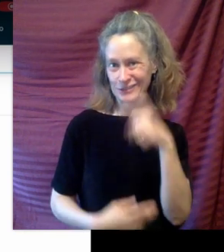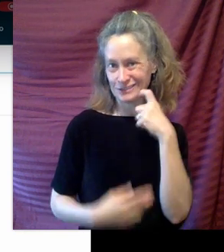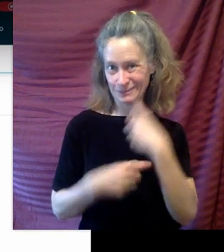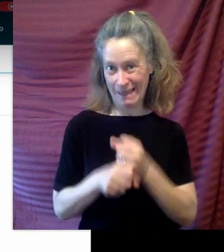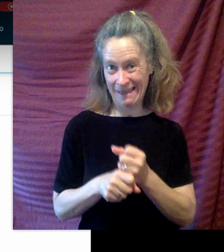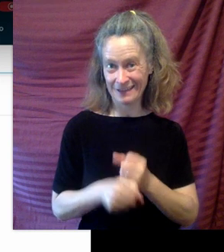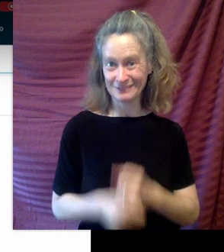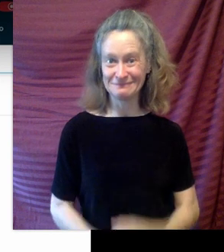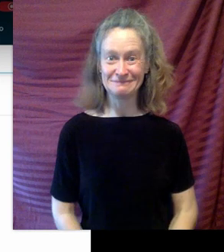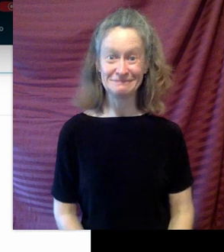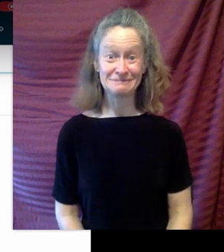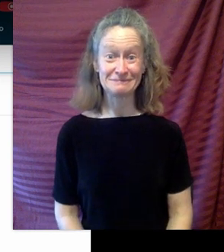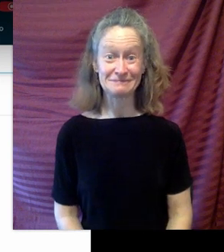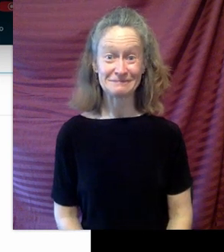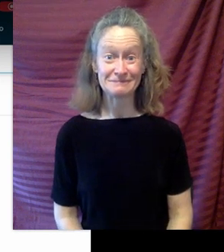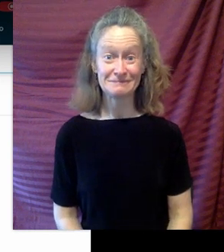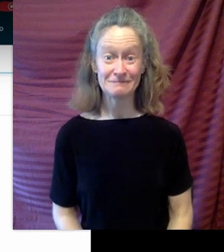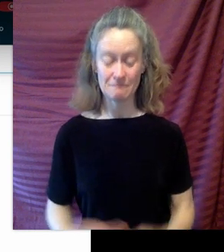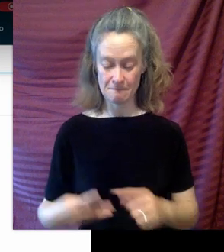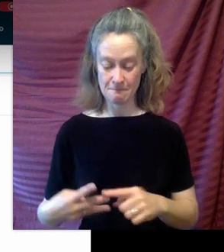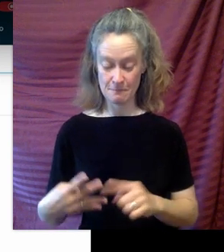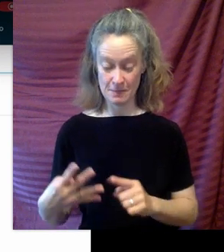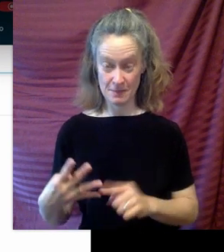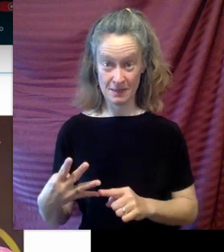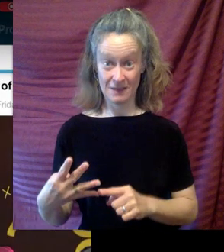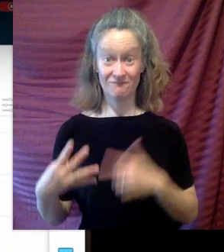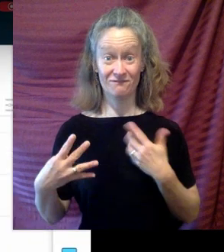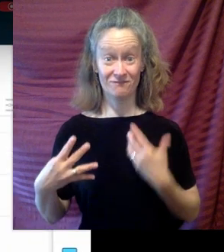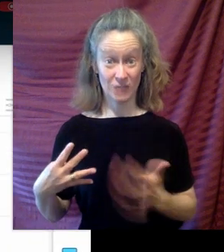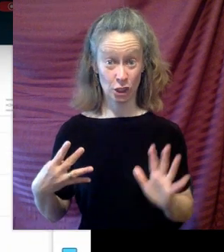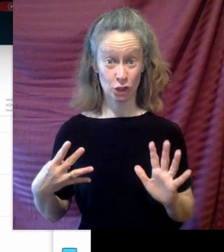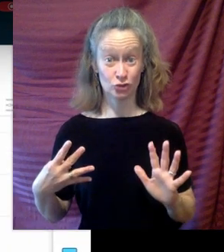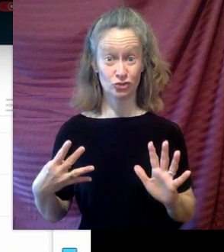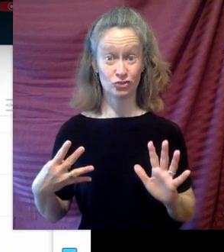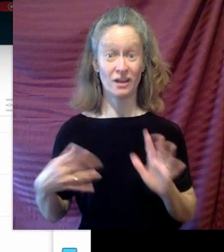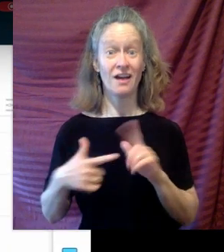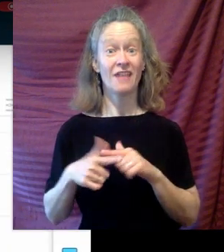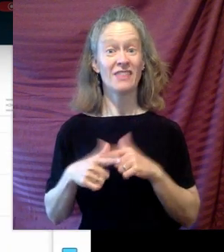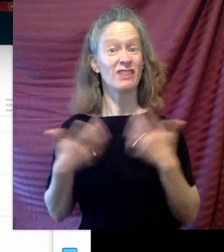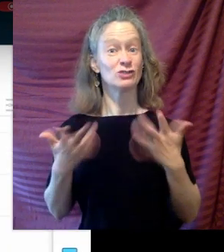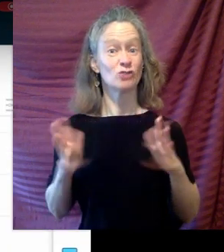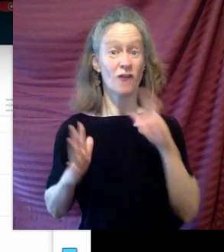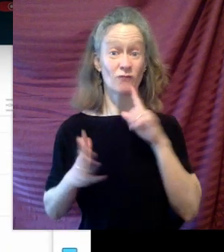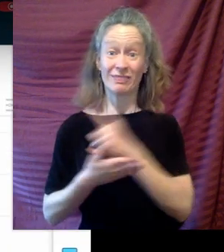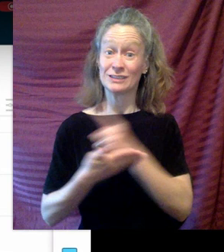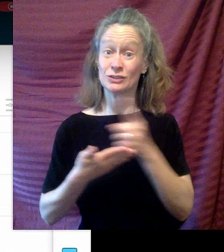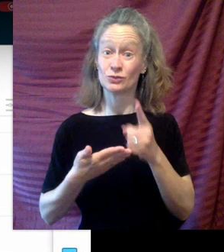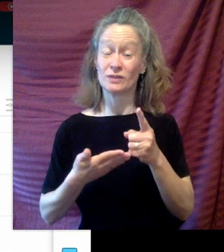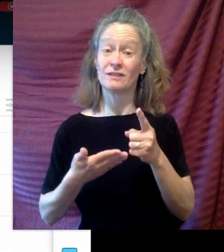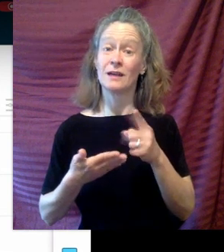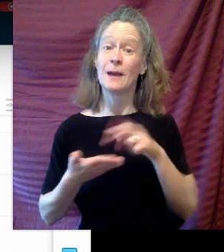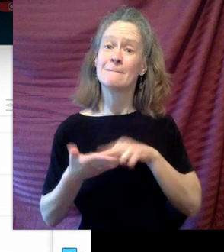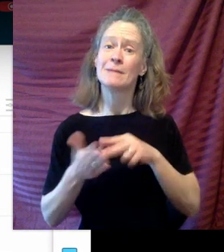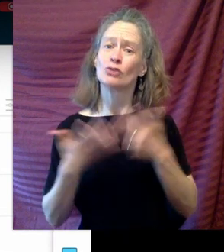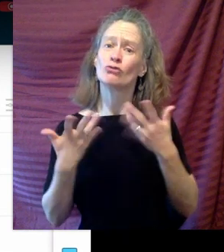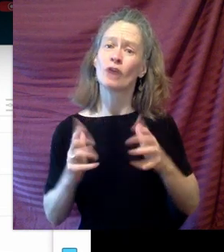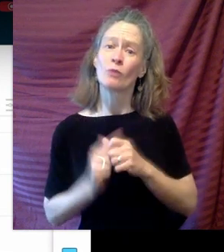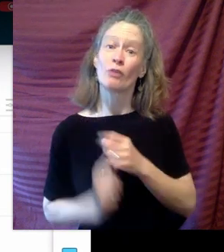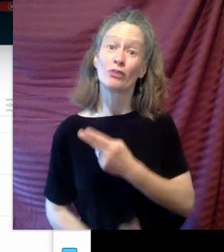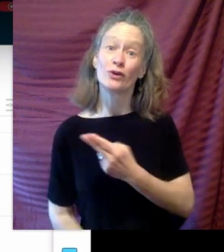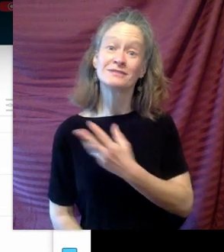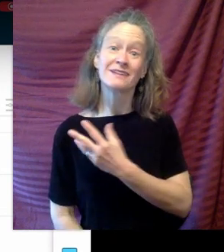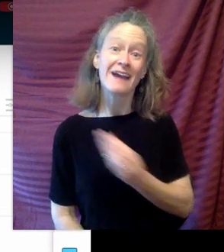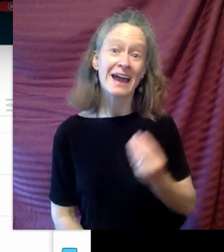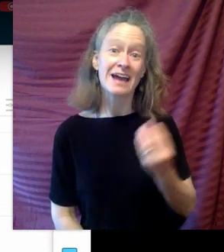Okay, once you finish that task, that is it for this week. You are done with Thursday and